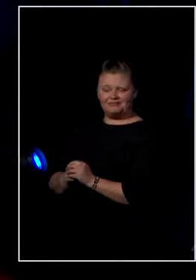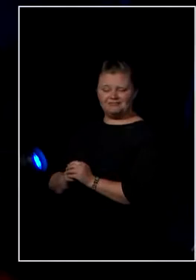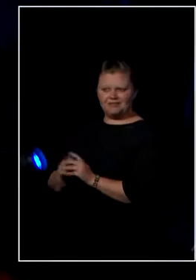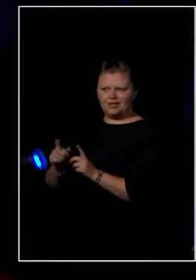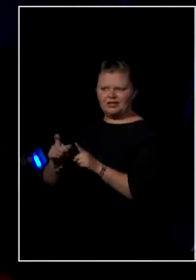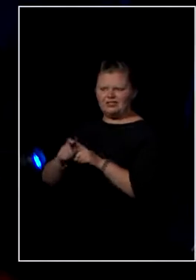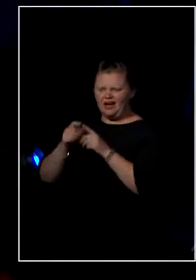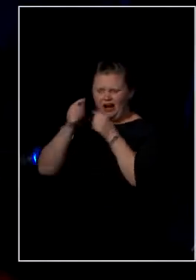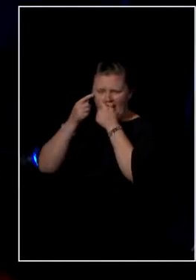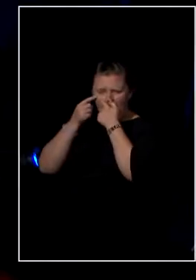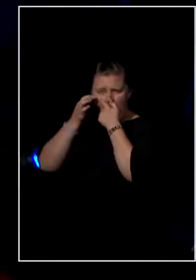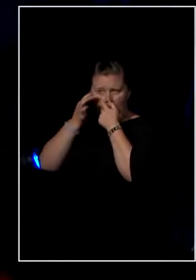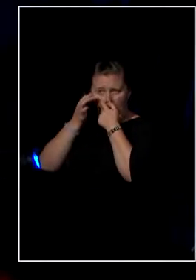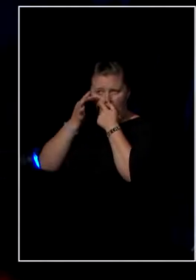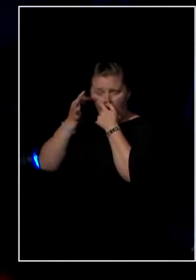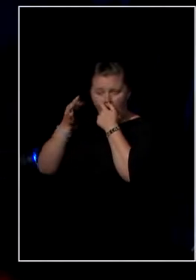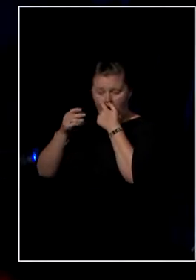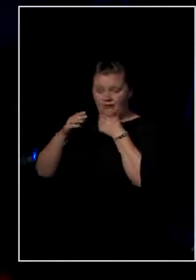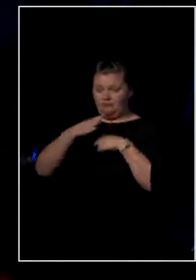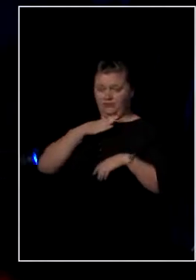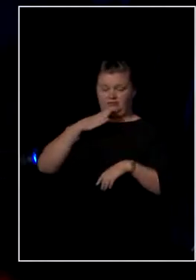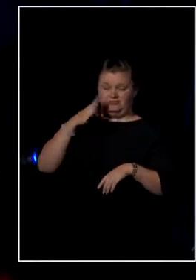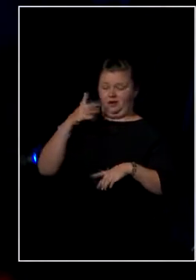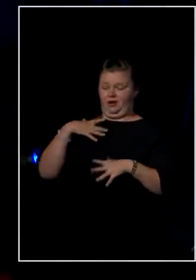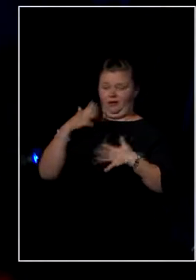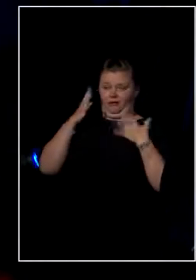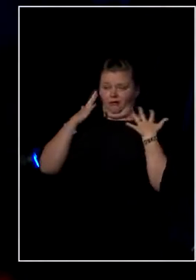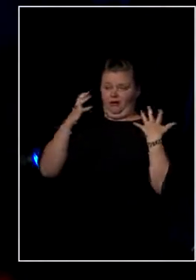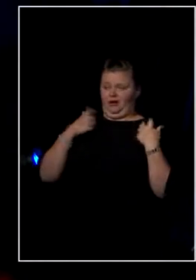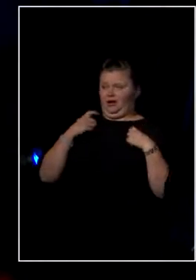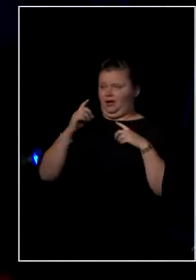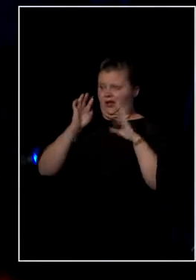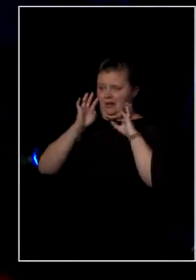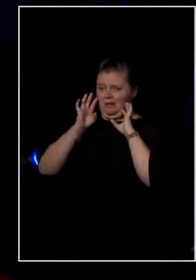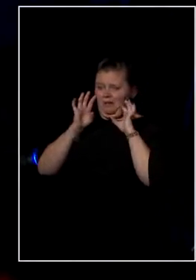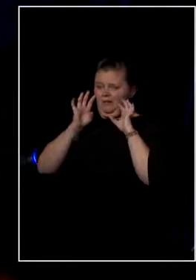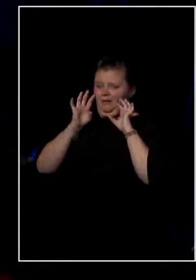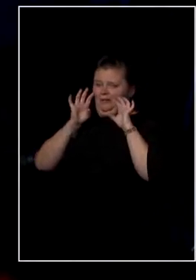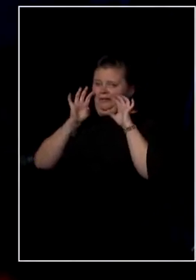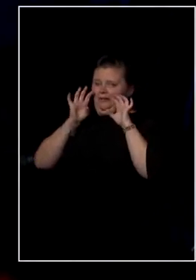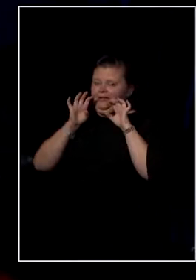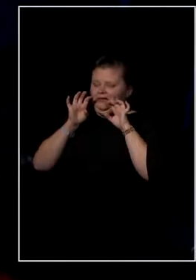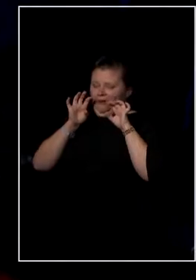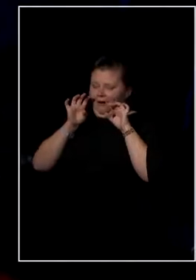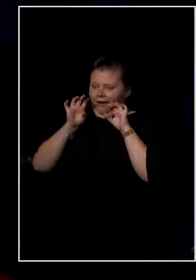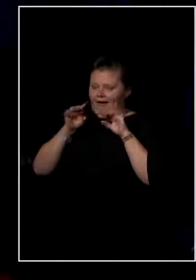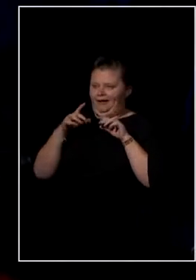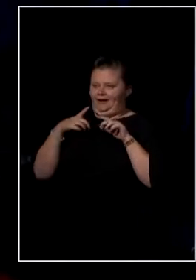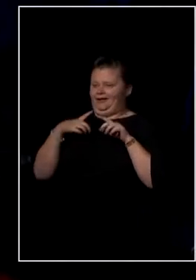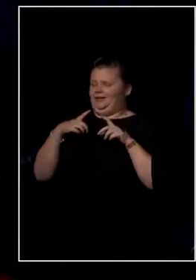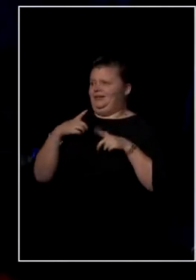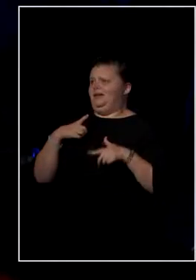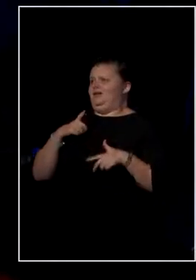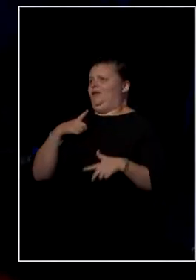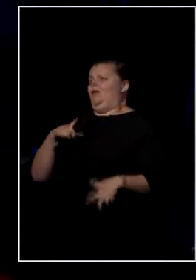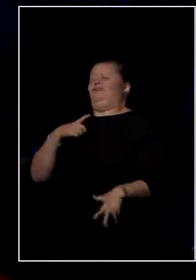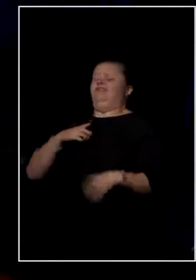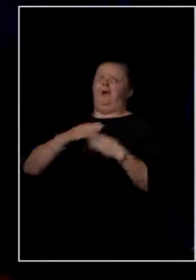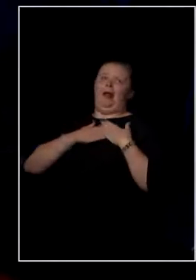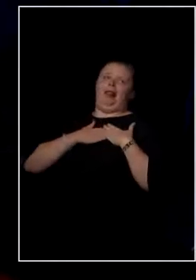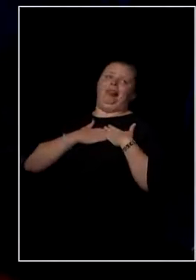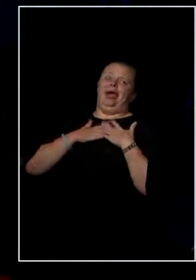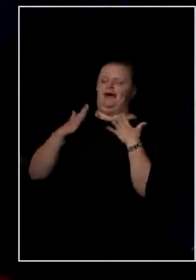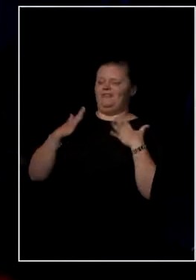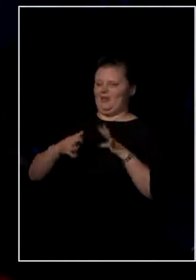remove the contacts and it causes my drunken self so much stress that I start to cry a bit at the futility of love and human